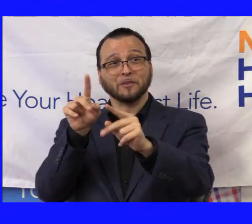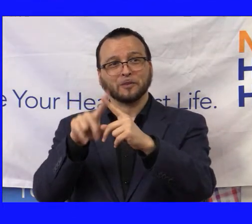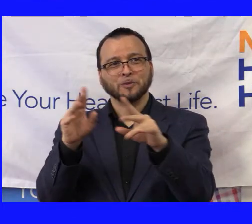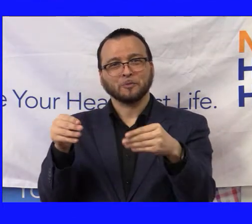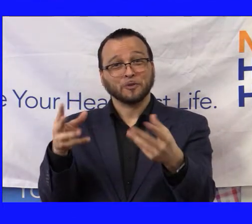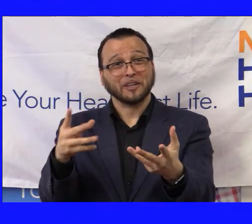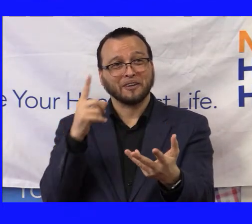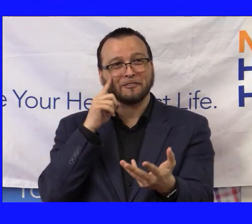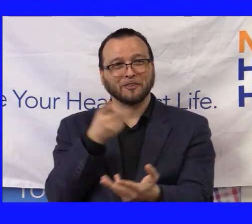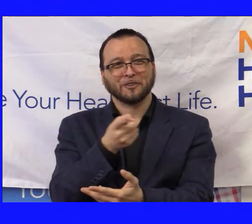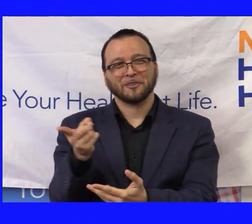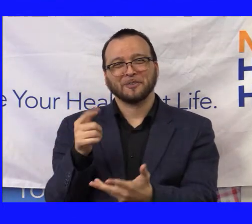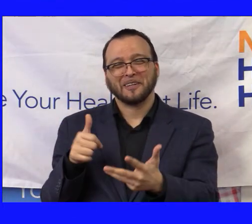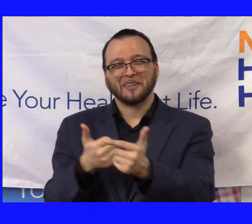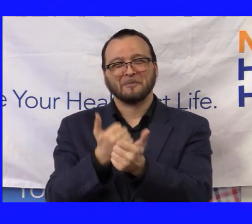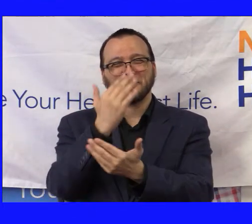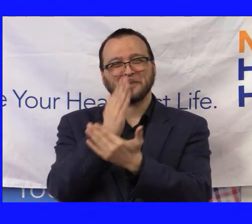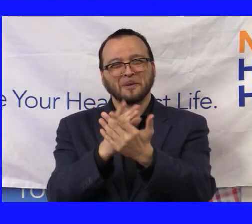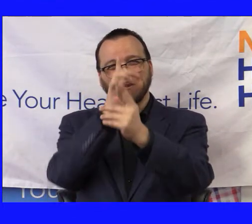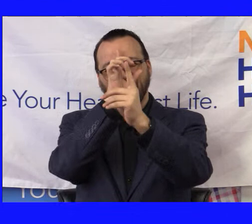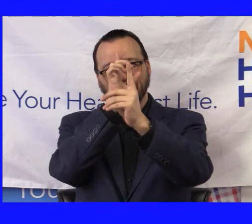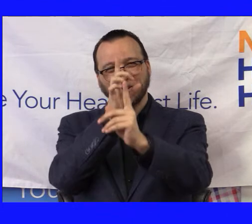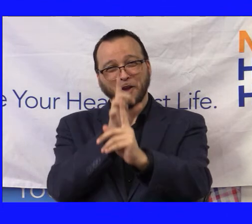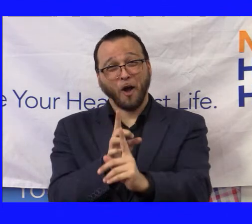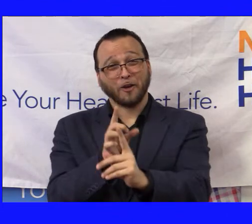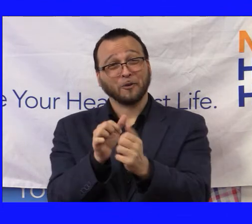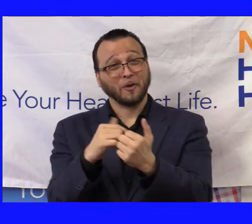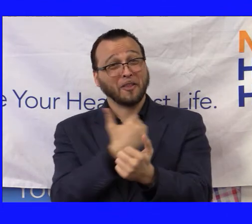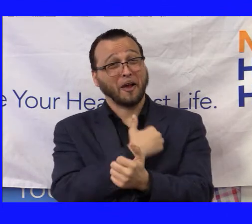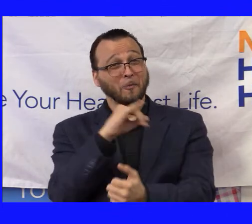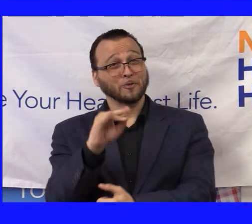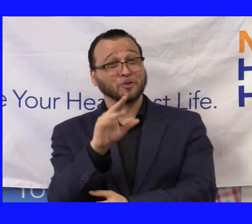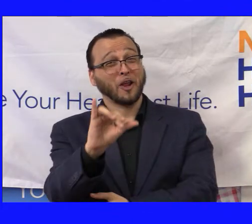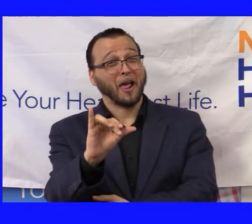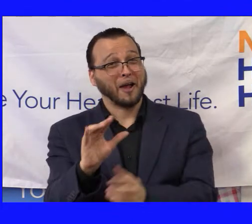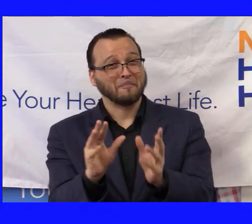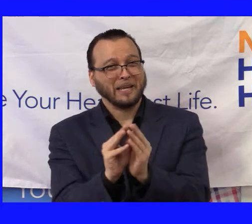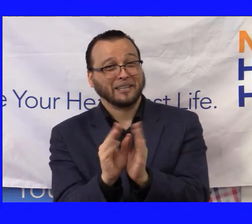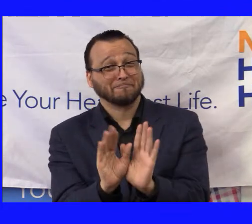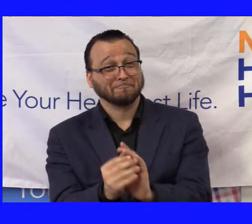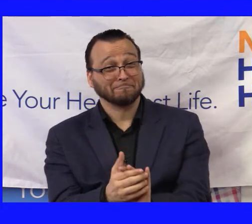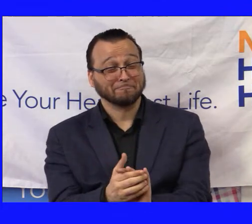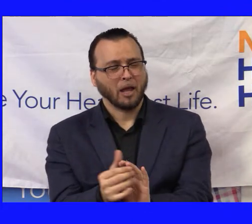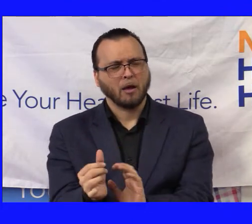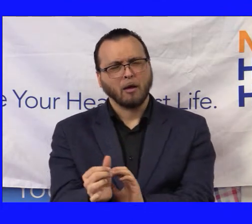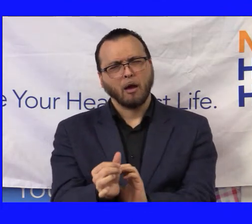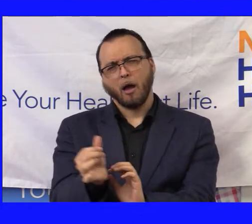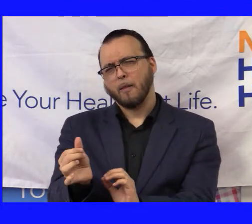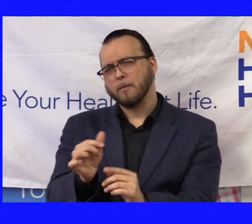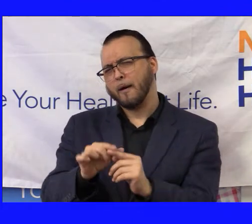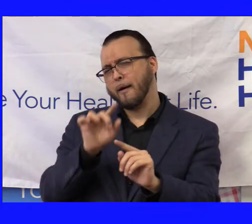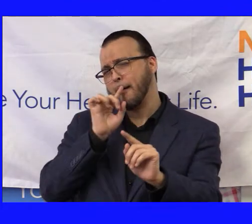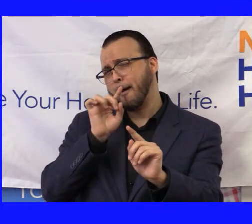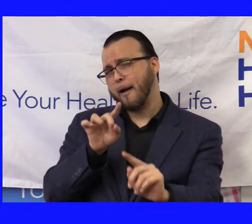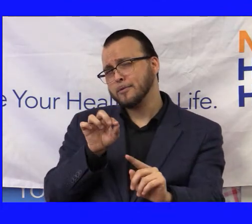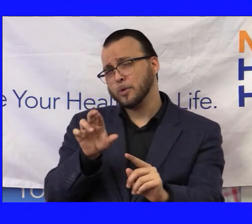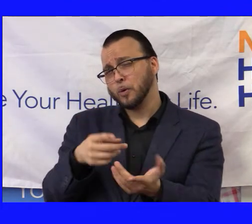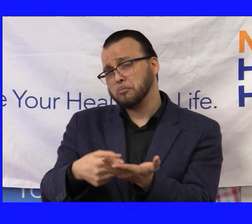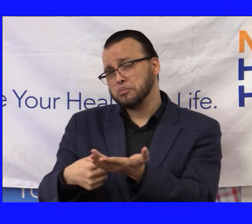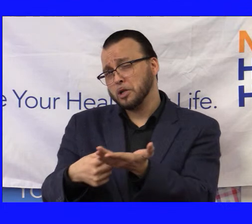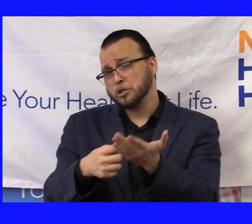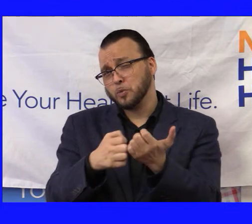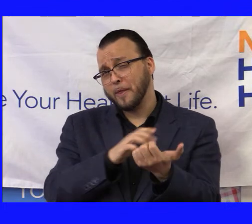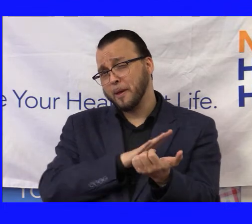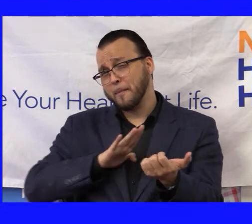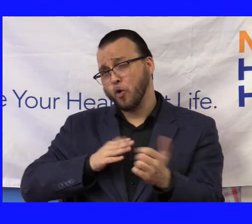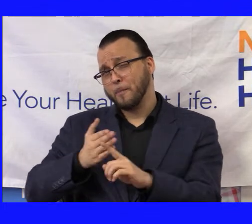presenting you and updating on some of the targets in our July meeting. Anything else I can answer or we can discuss with the board before